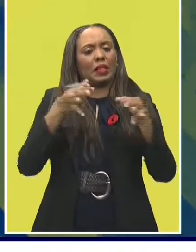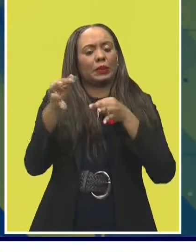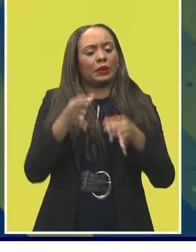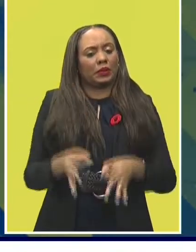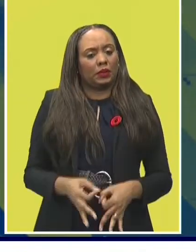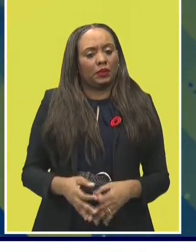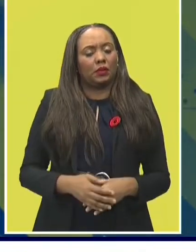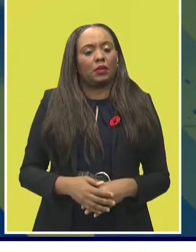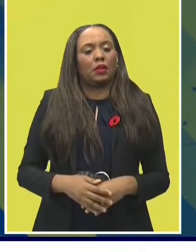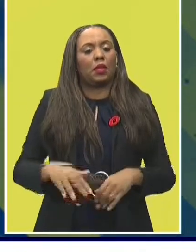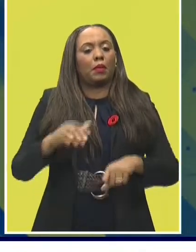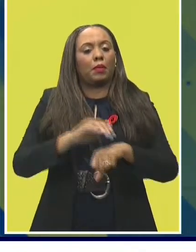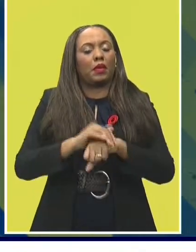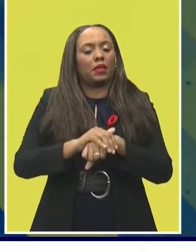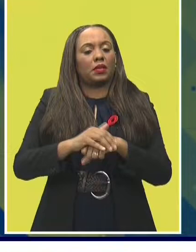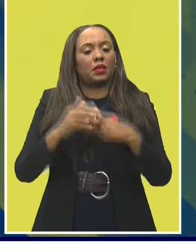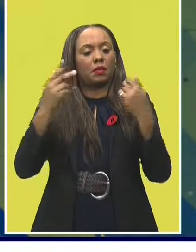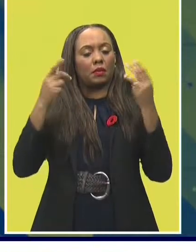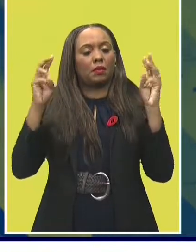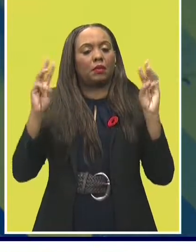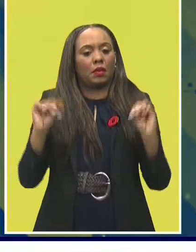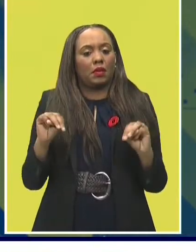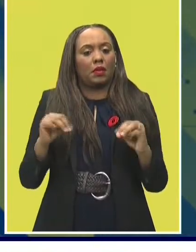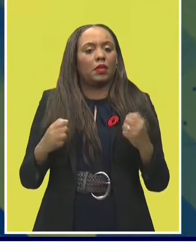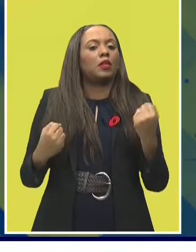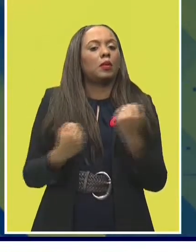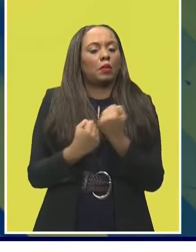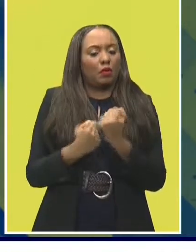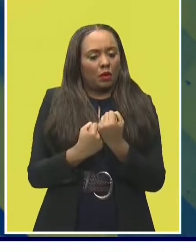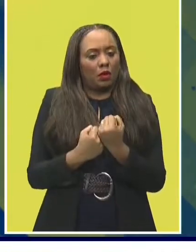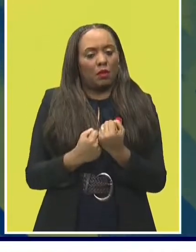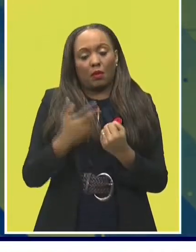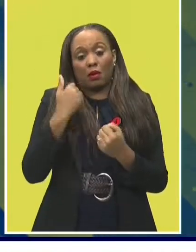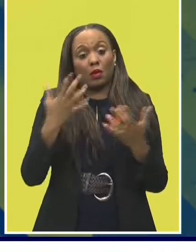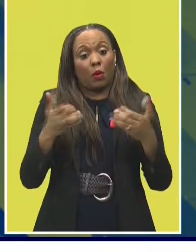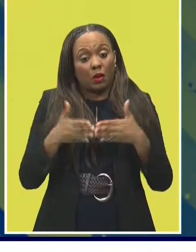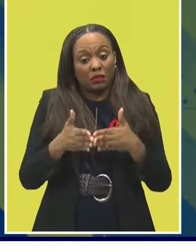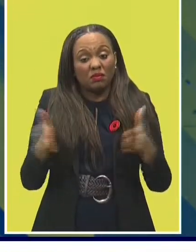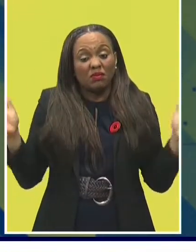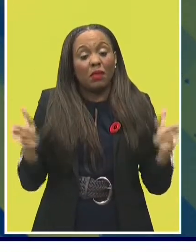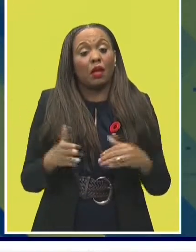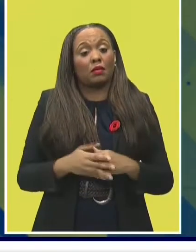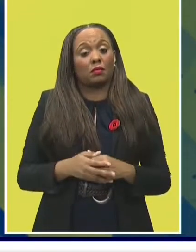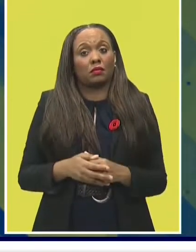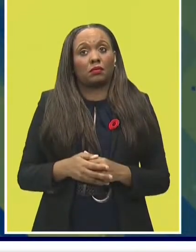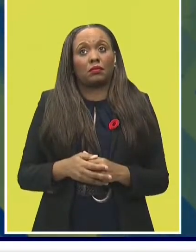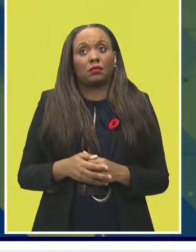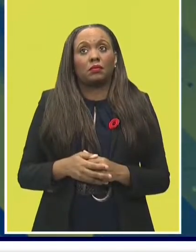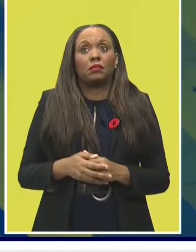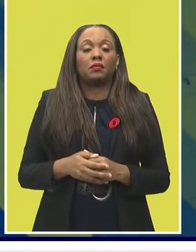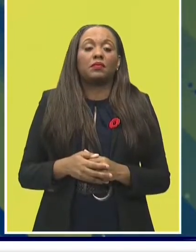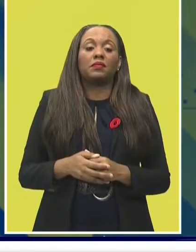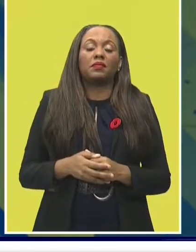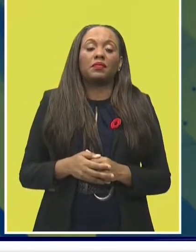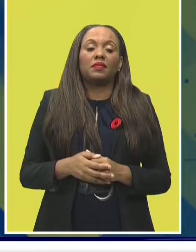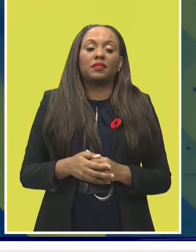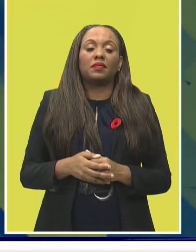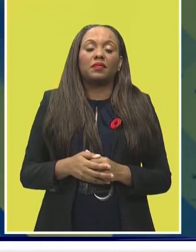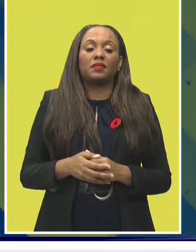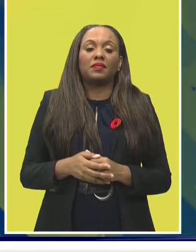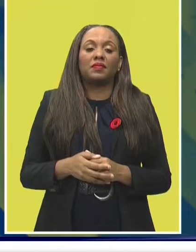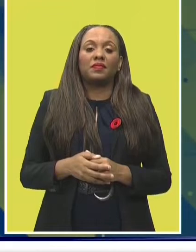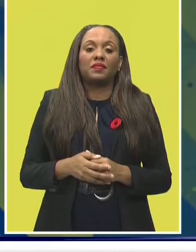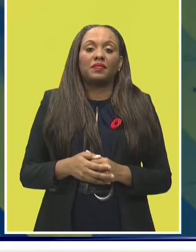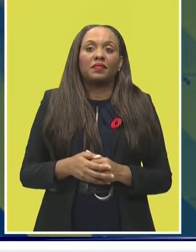that British Prime Minister Boris Johnson was behind the move to expand. As Britain leaves the EU, we are